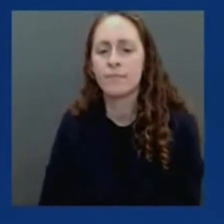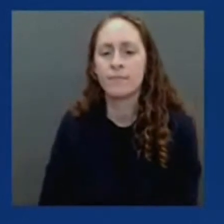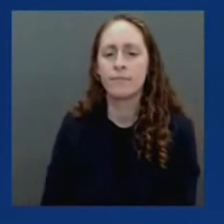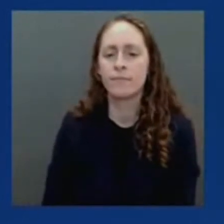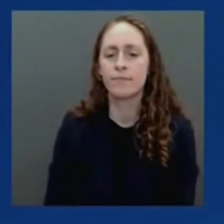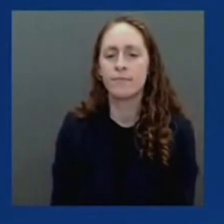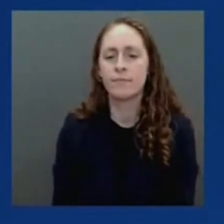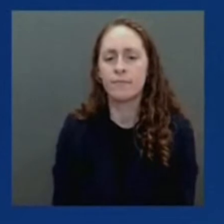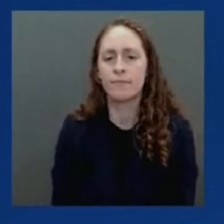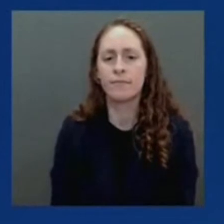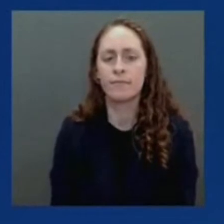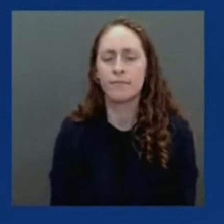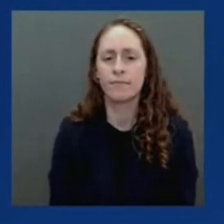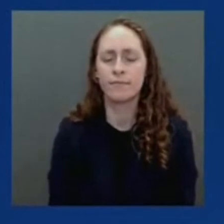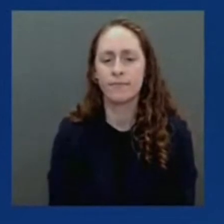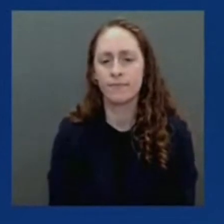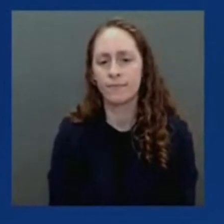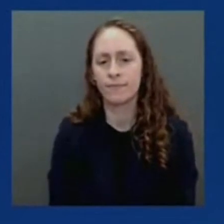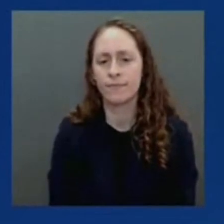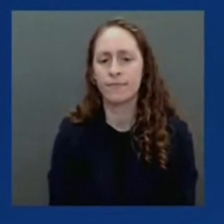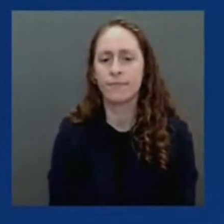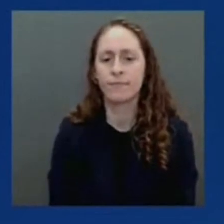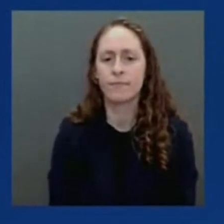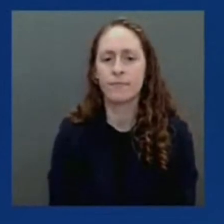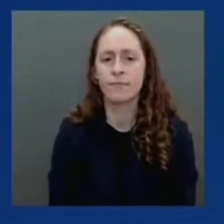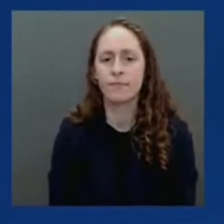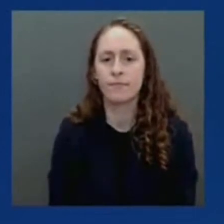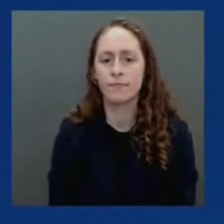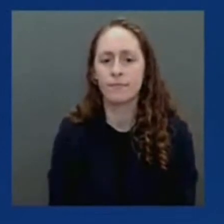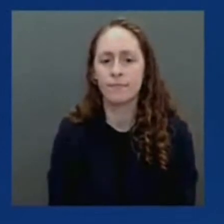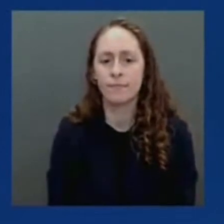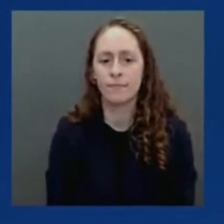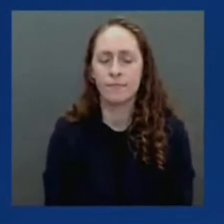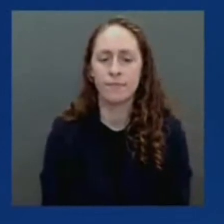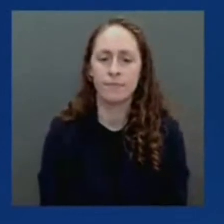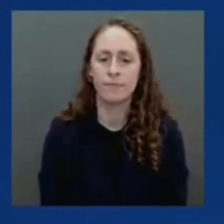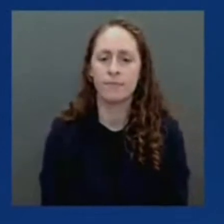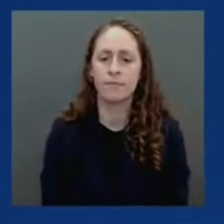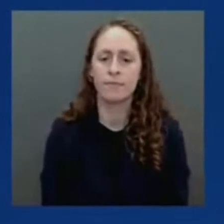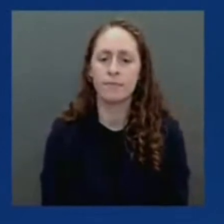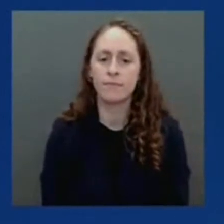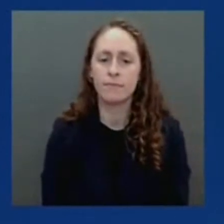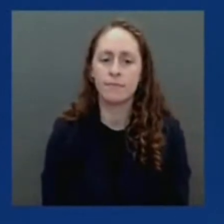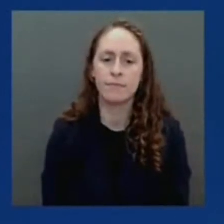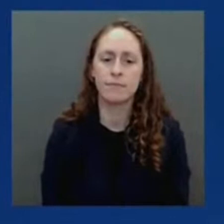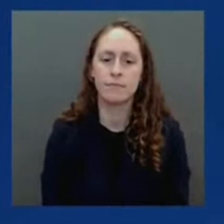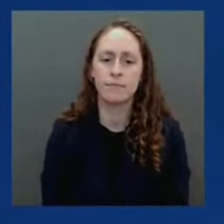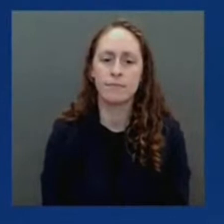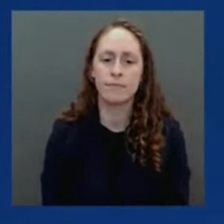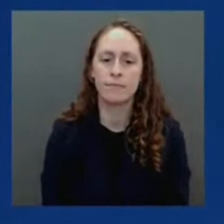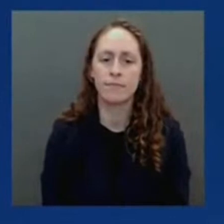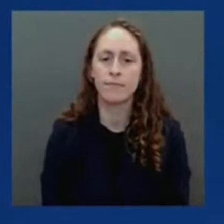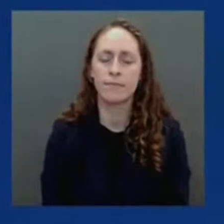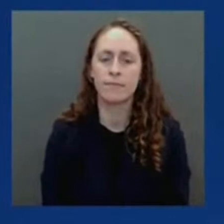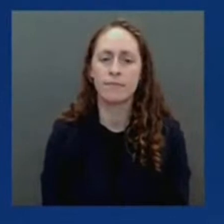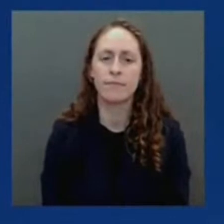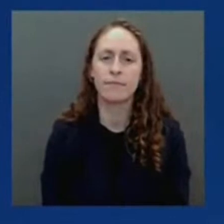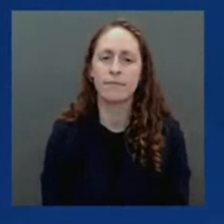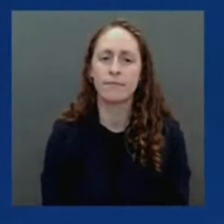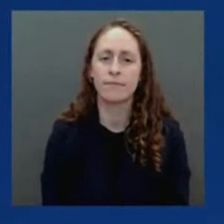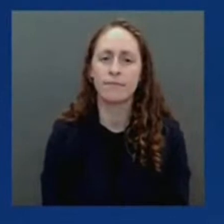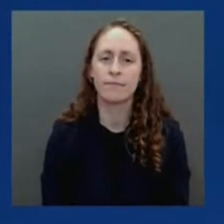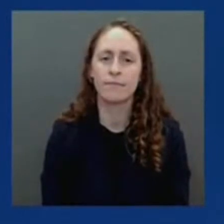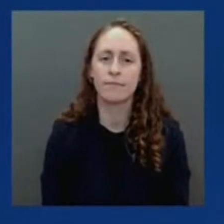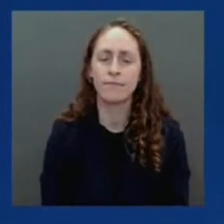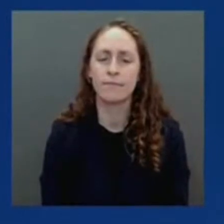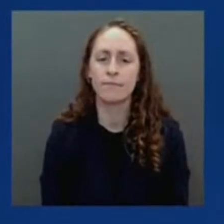Thanks for taking this question. It's for Jeff and for Dr. Fauci. Senators Murray and Burr